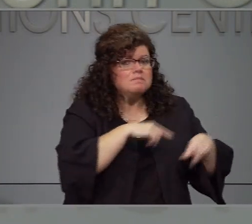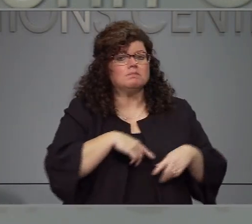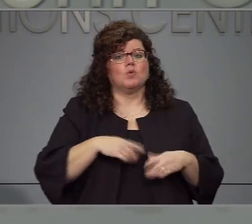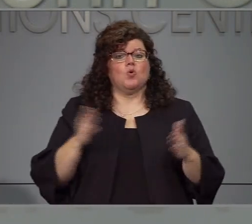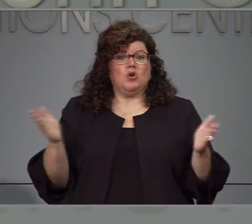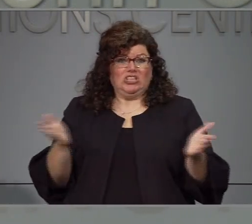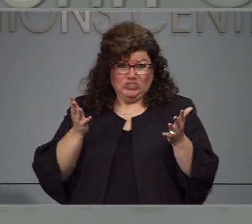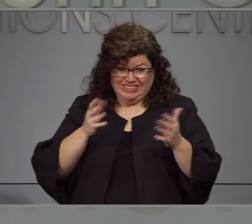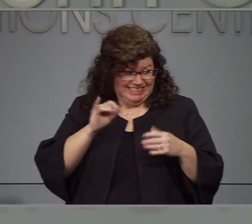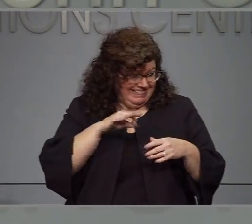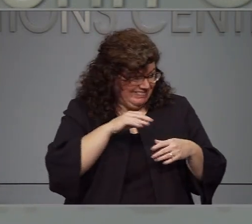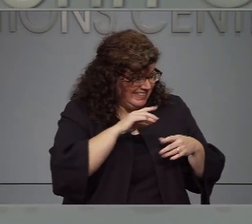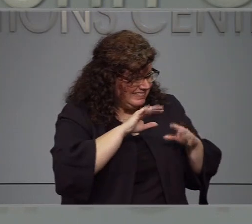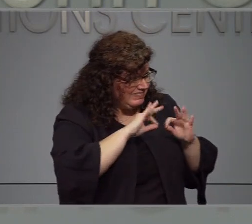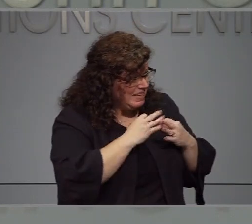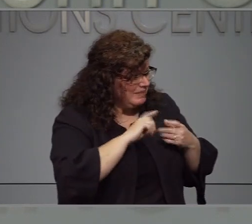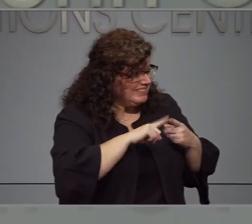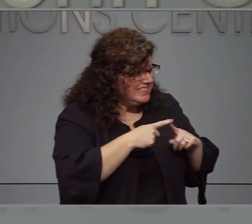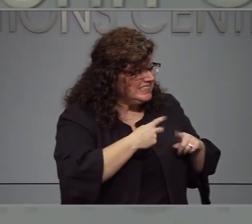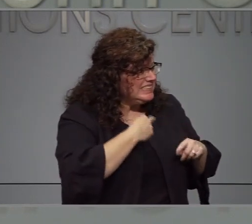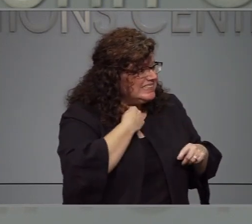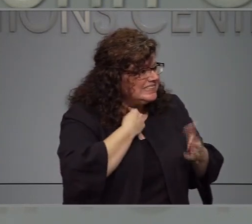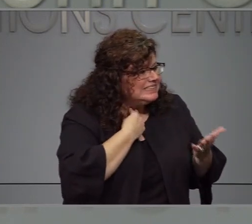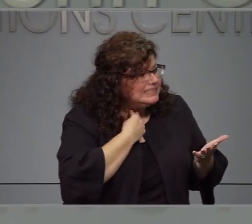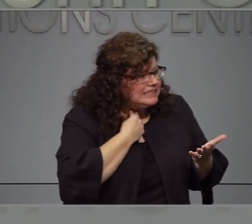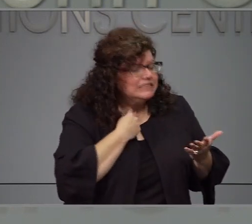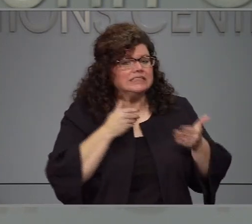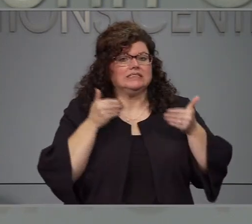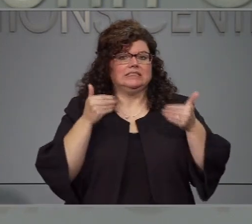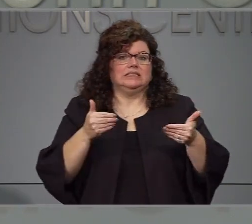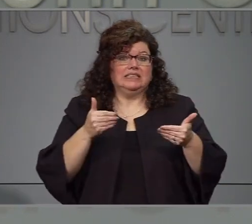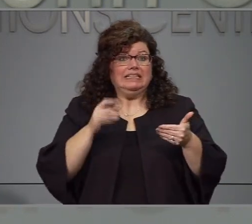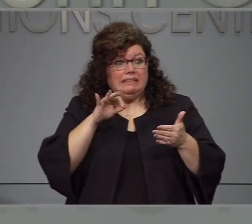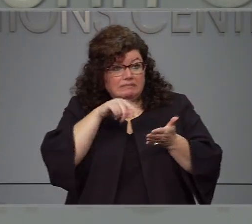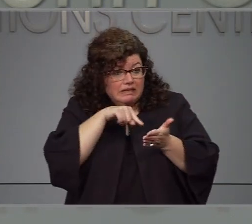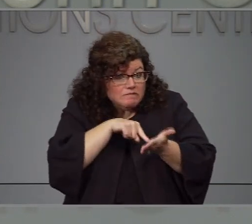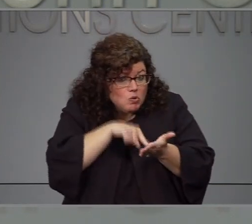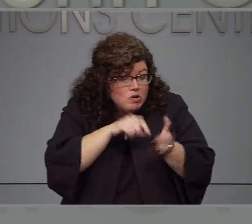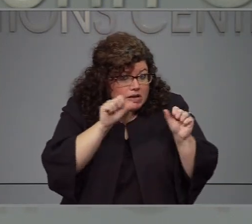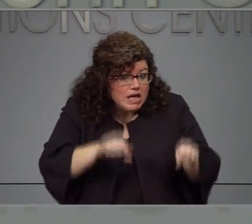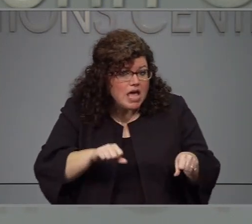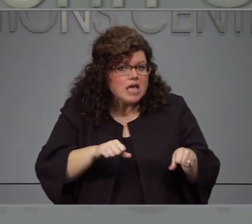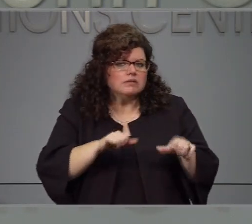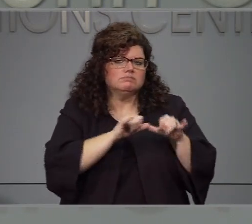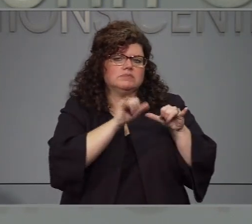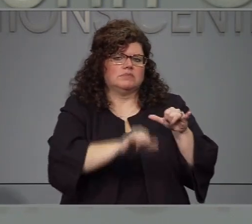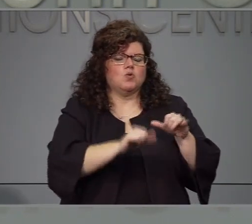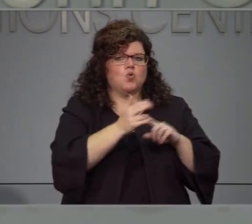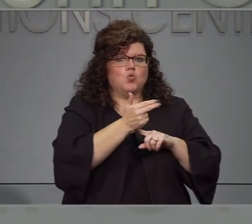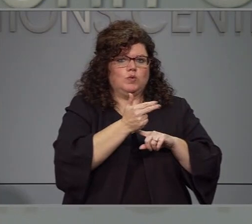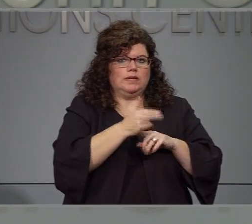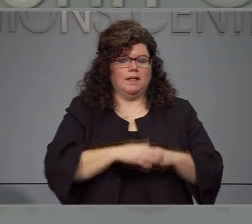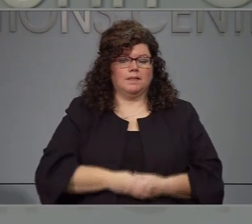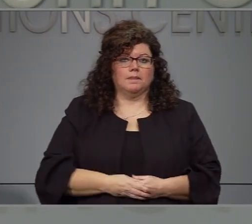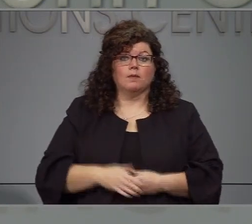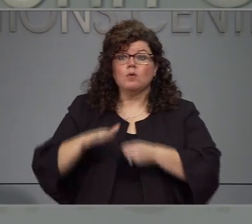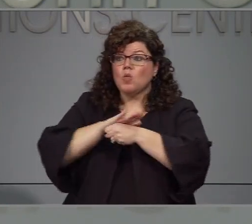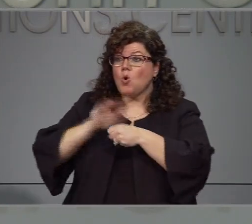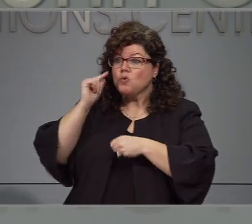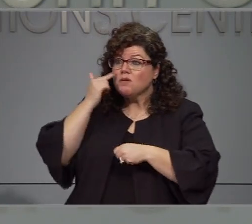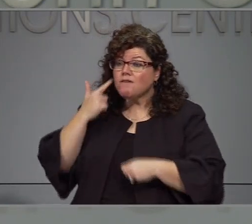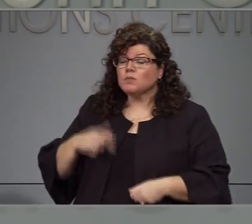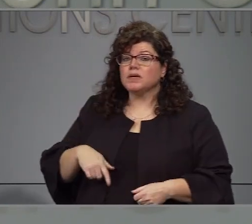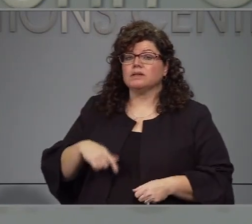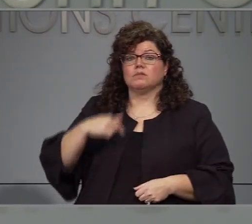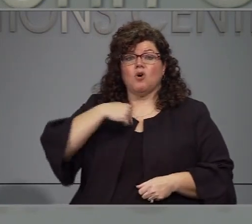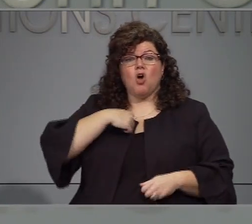encouraging them, if they can't do one of those, to stay at a hotel if they can afford it. But local government, along with our emergency